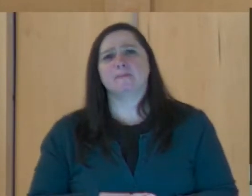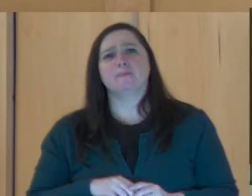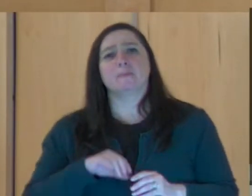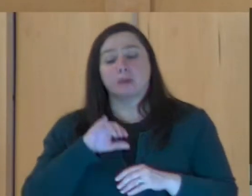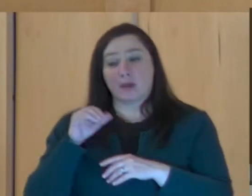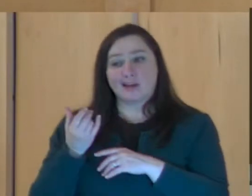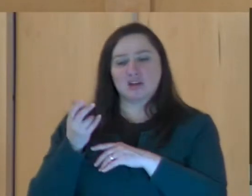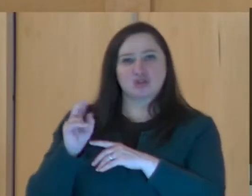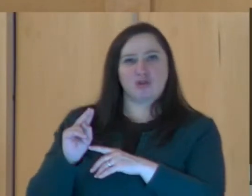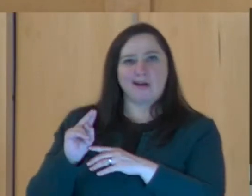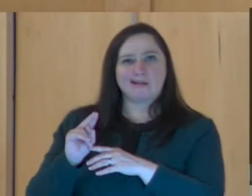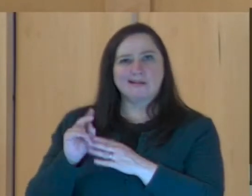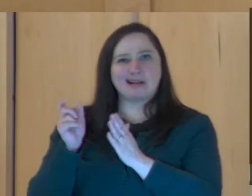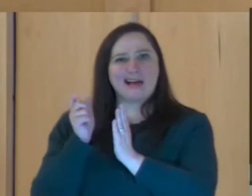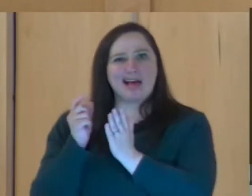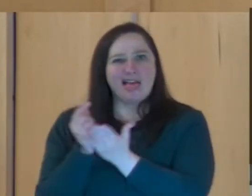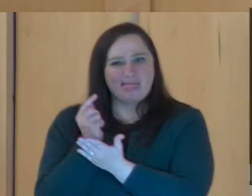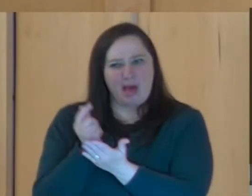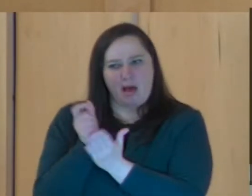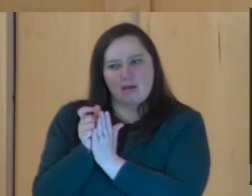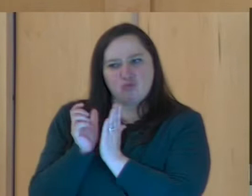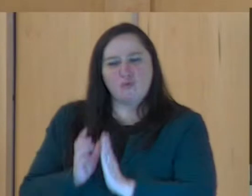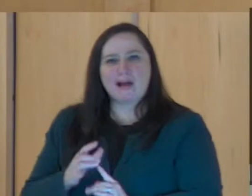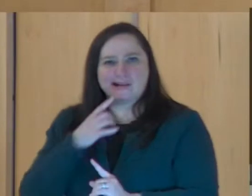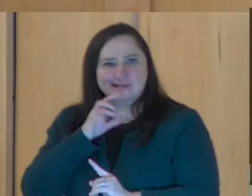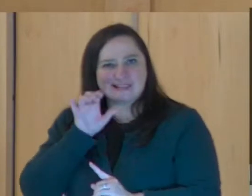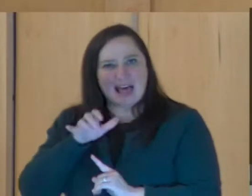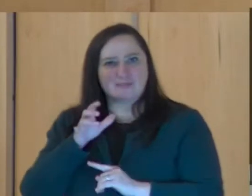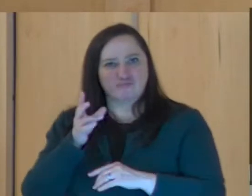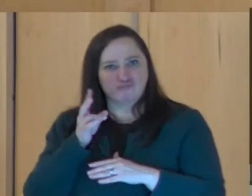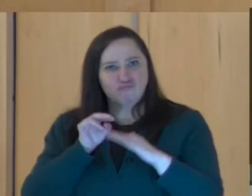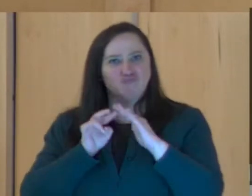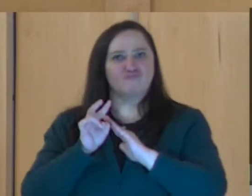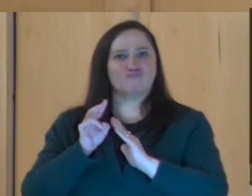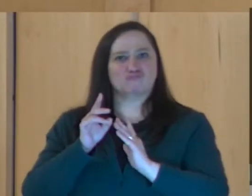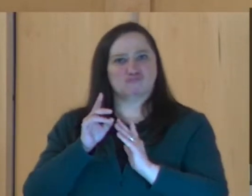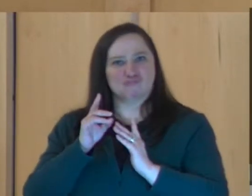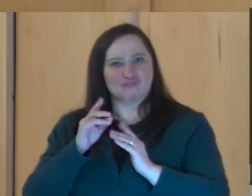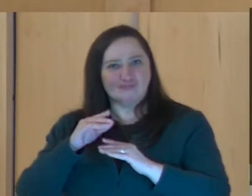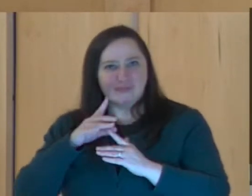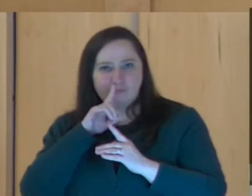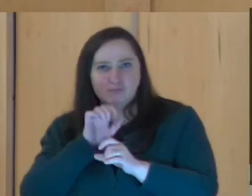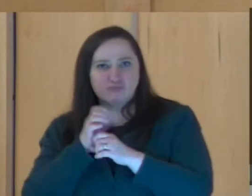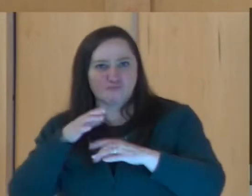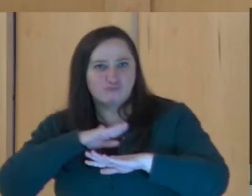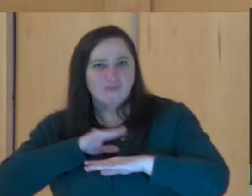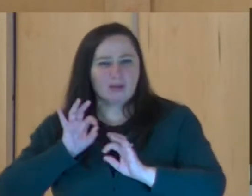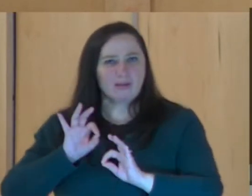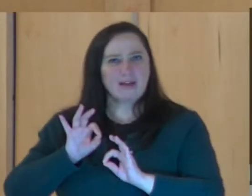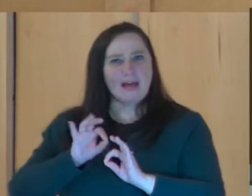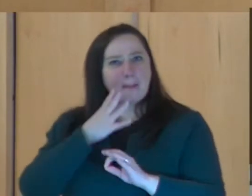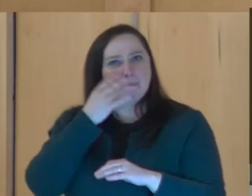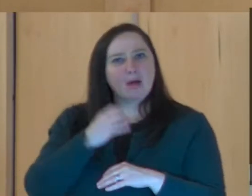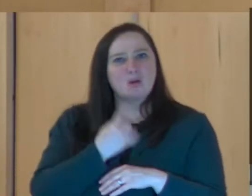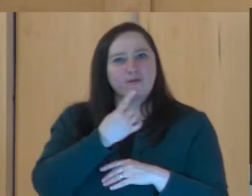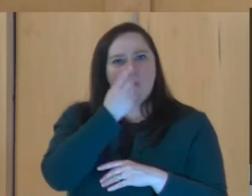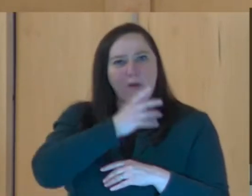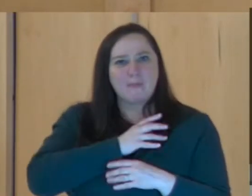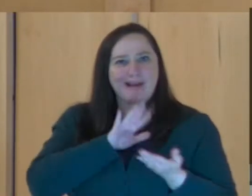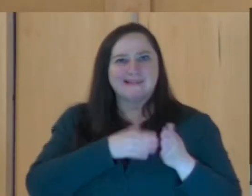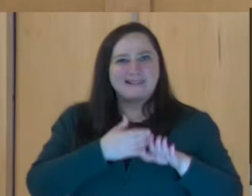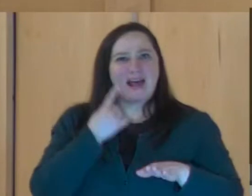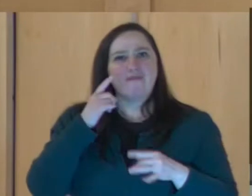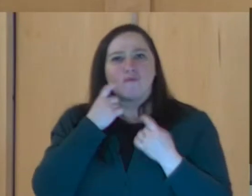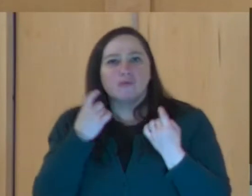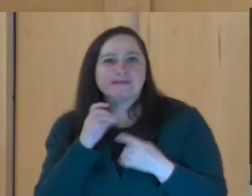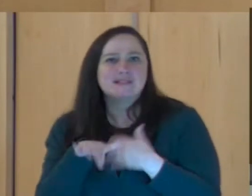John, the gospel writer, records that, says that actually was a prophecy that came true. Was it in fact better for one man to die for the sins of